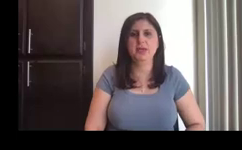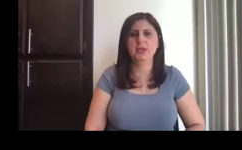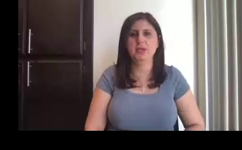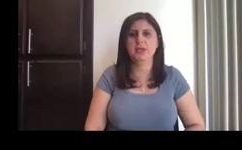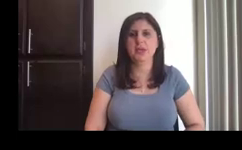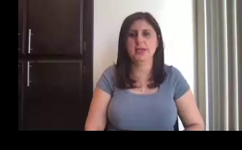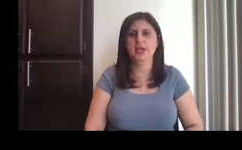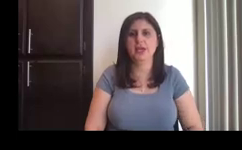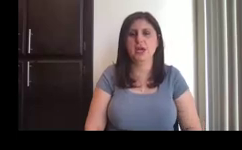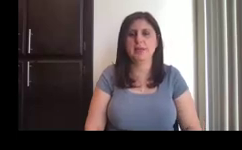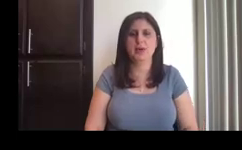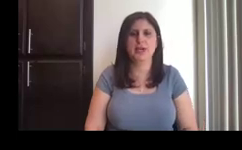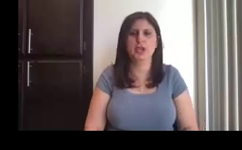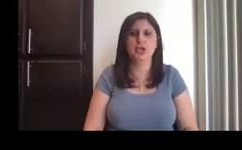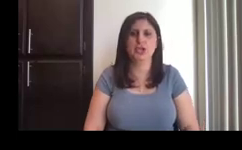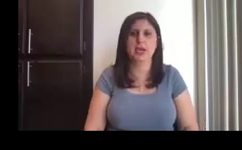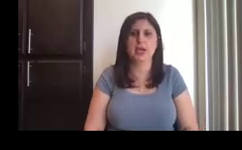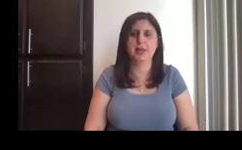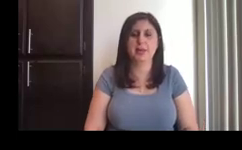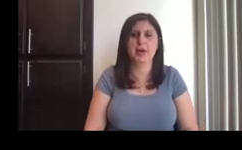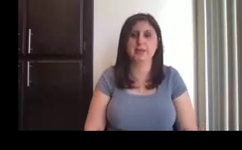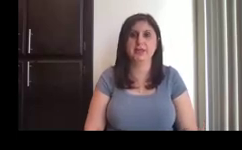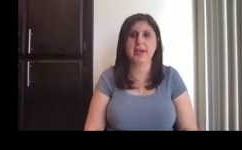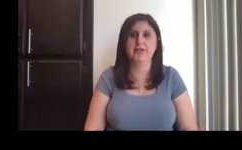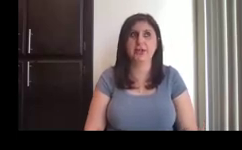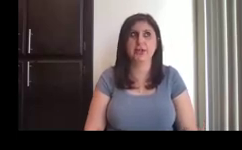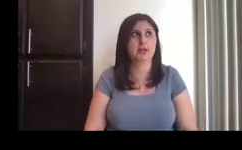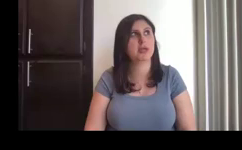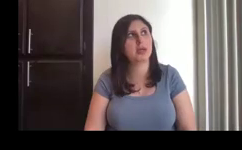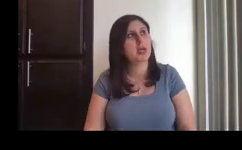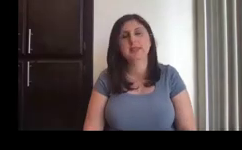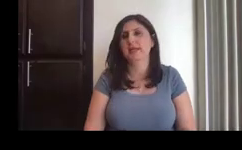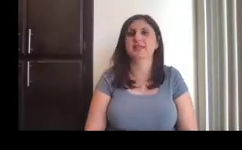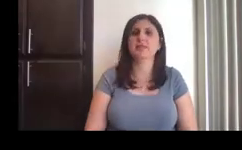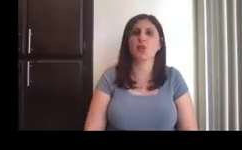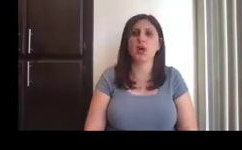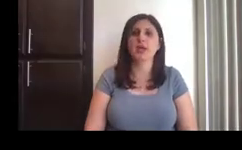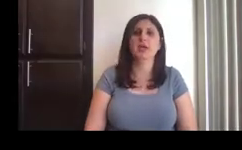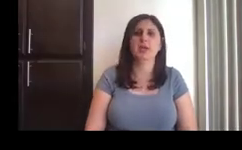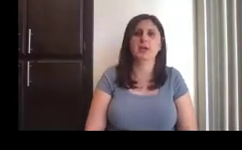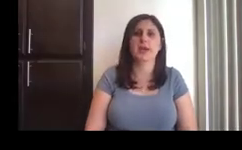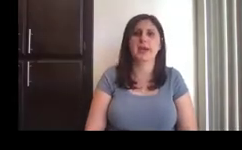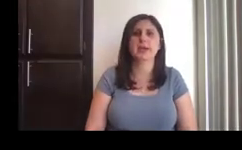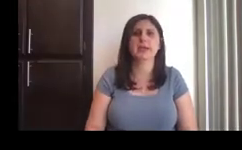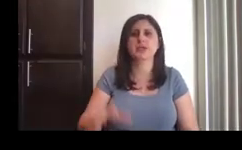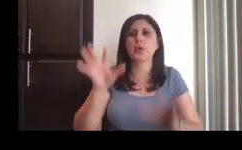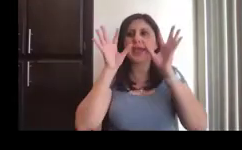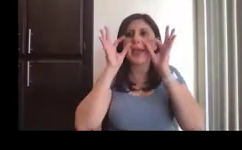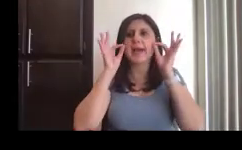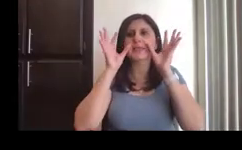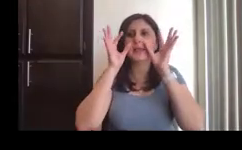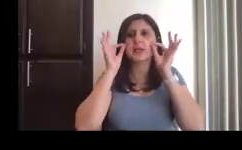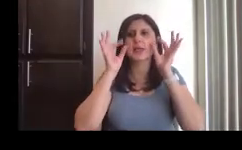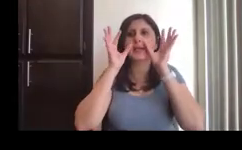Some animals here, but we're gonna learn a lot more animals after test number 1. Okay,